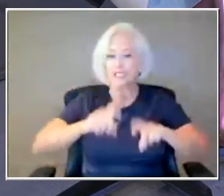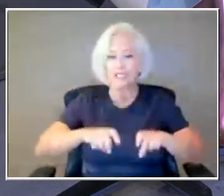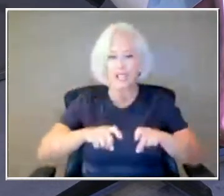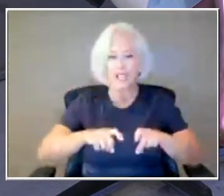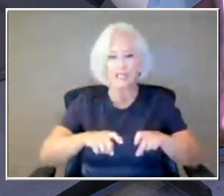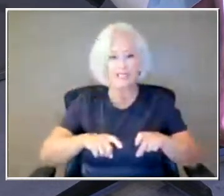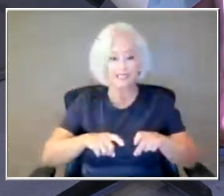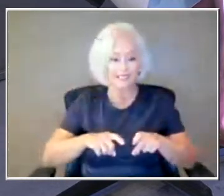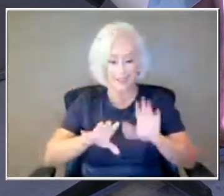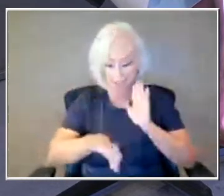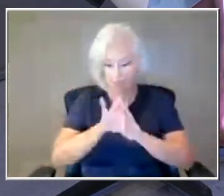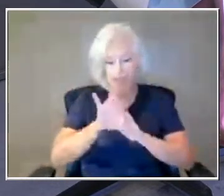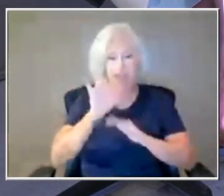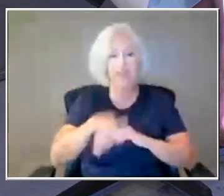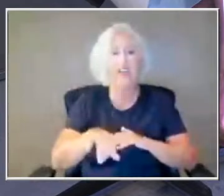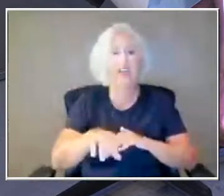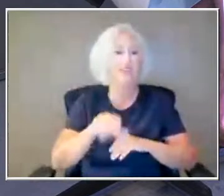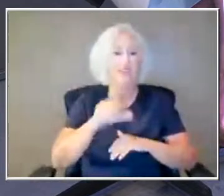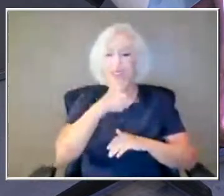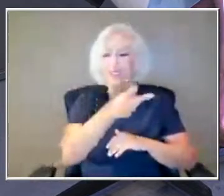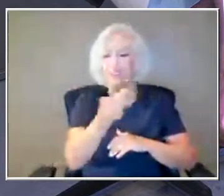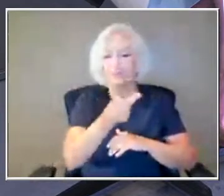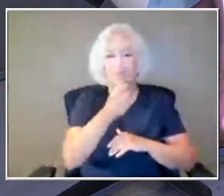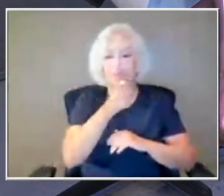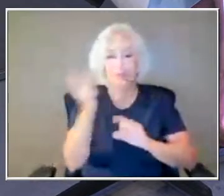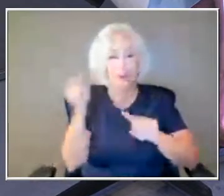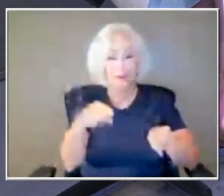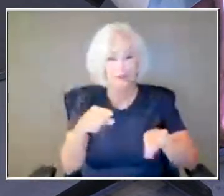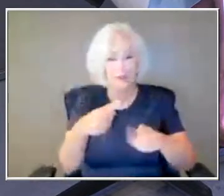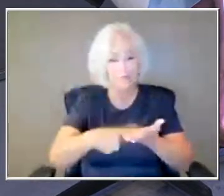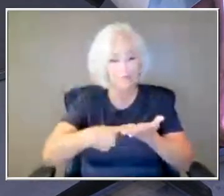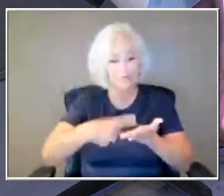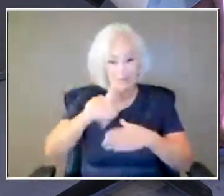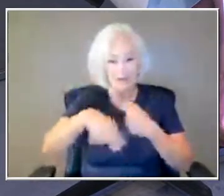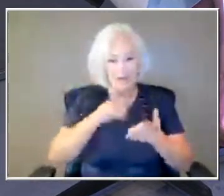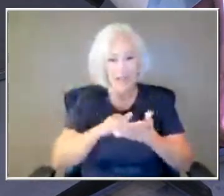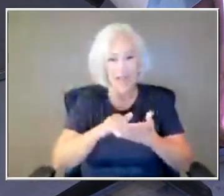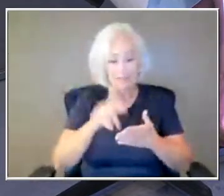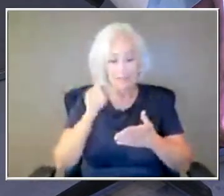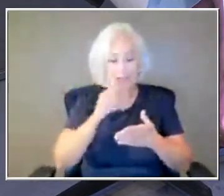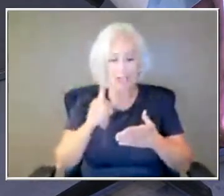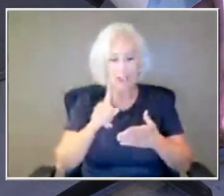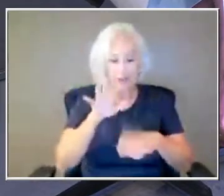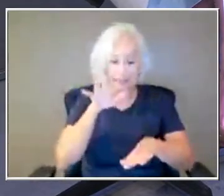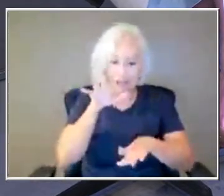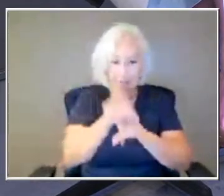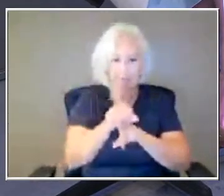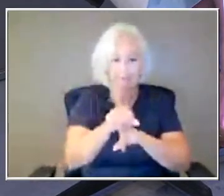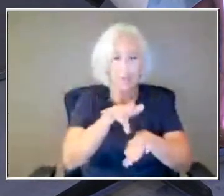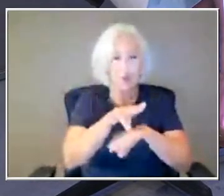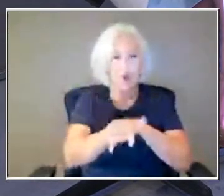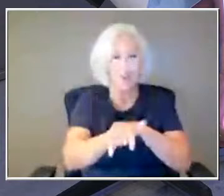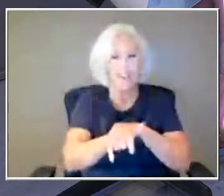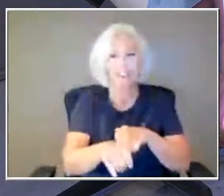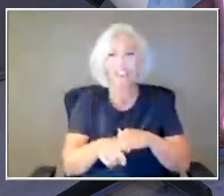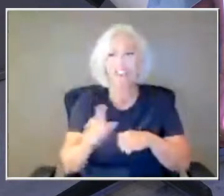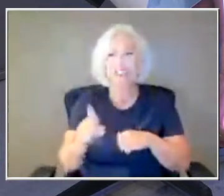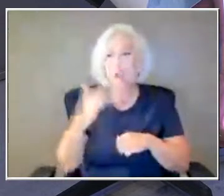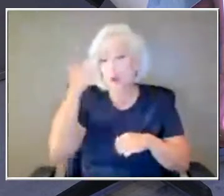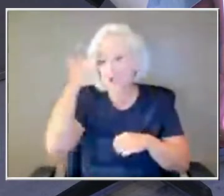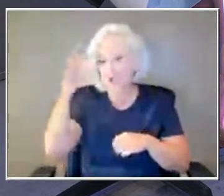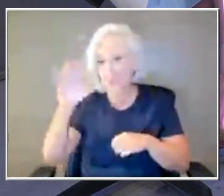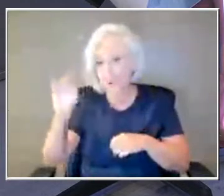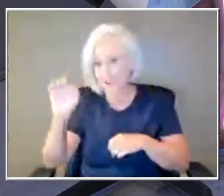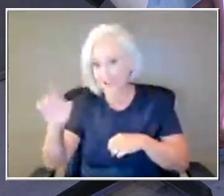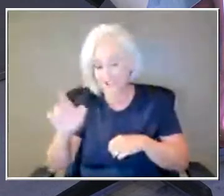right? And we can hopefully battle some of these things a little bit earlier. But Dr. Parikh, we have the smart cancer. We need smart doctors. Dr. Parikh, I'm looking